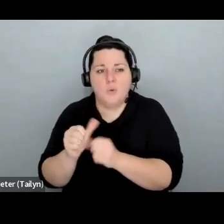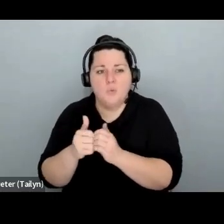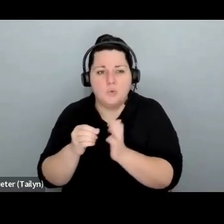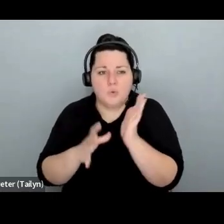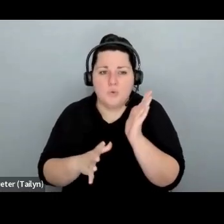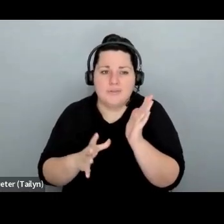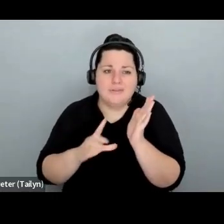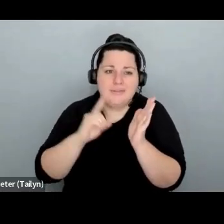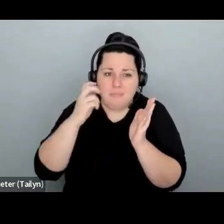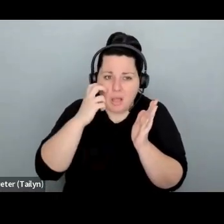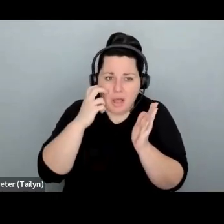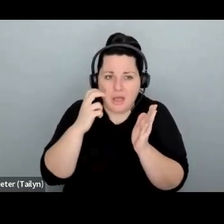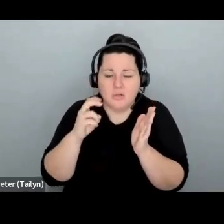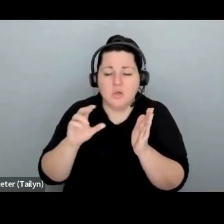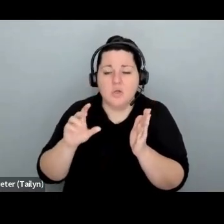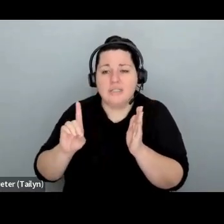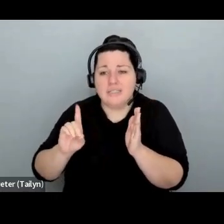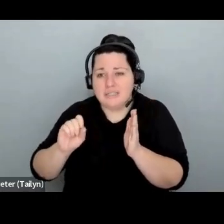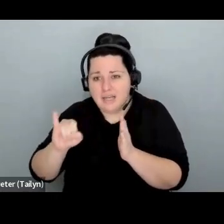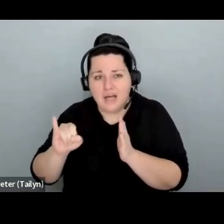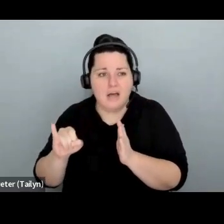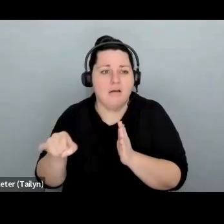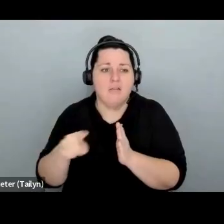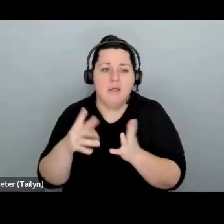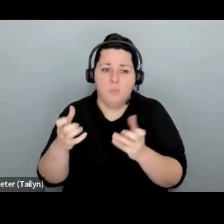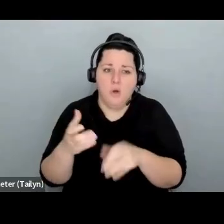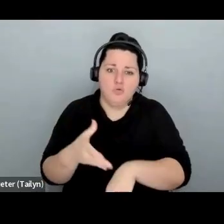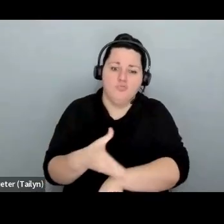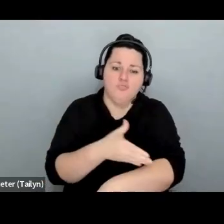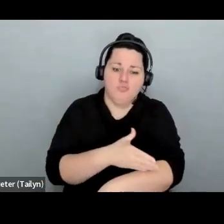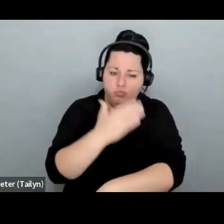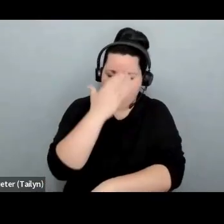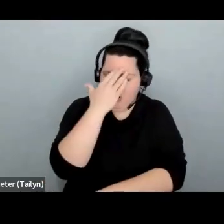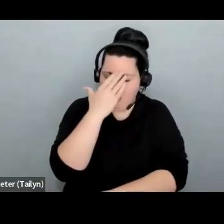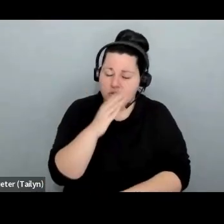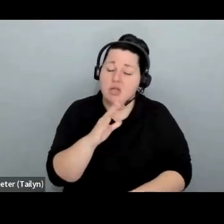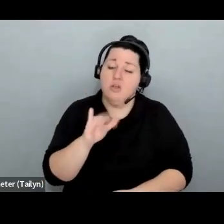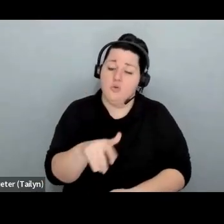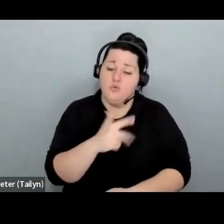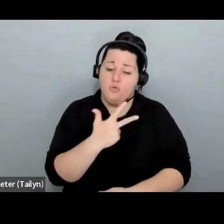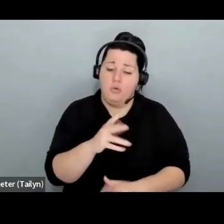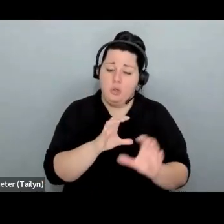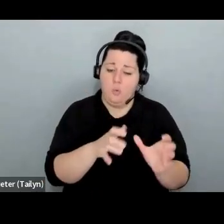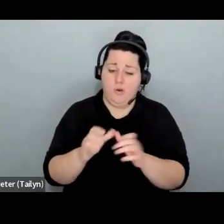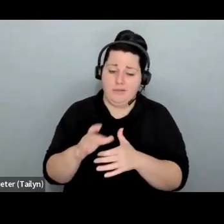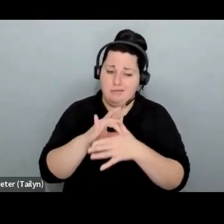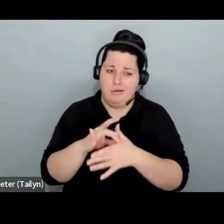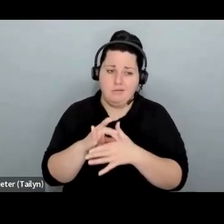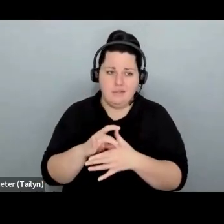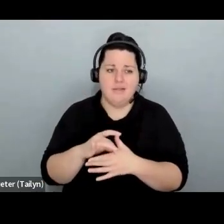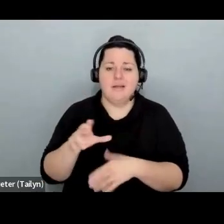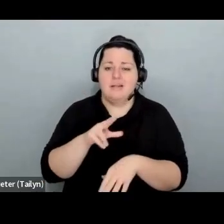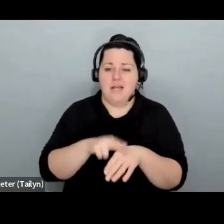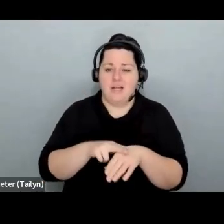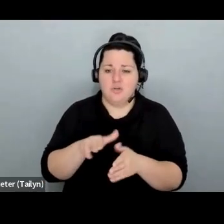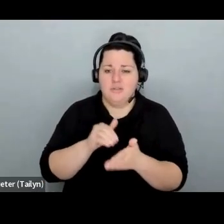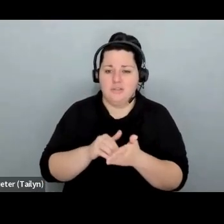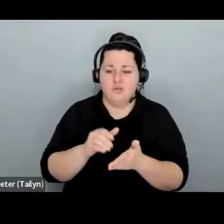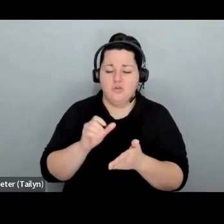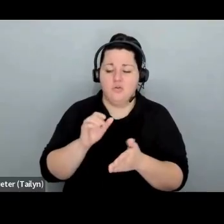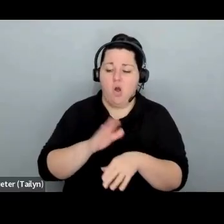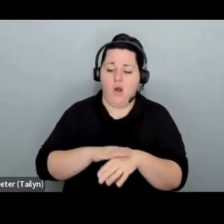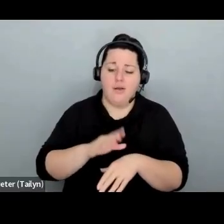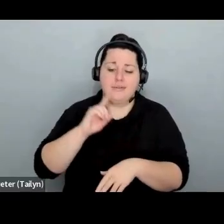dual sensory impaired who want to improve their knowledge. The content of these three courses was created by the National Center on